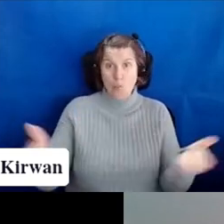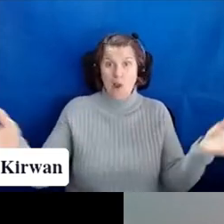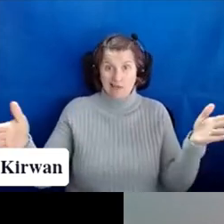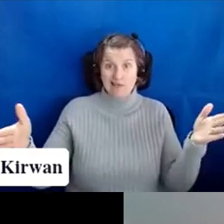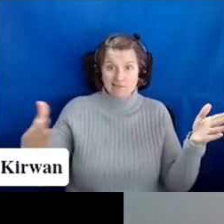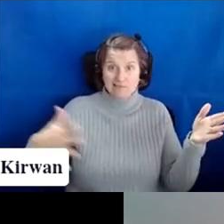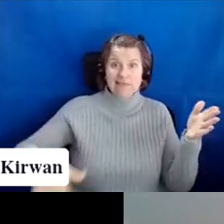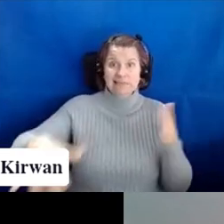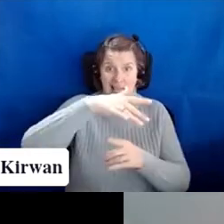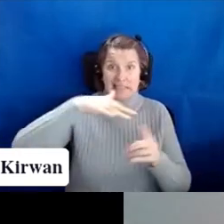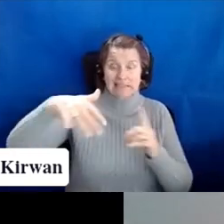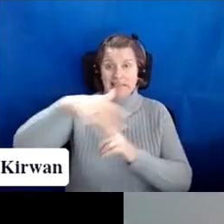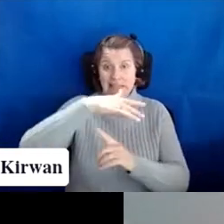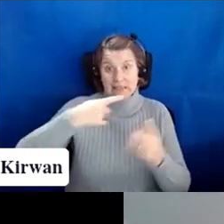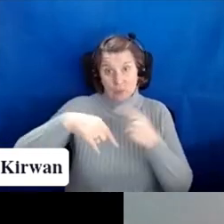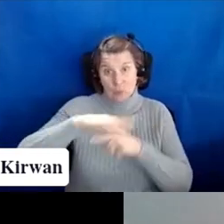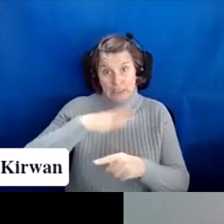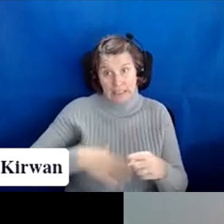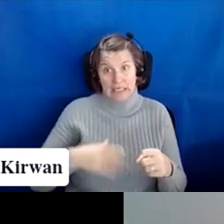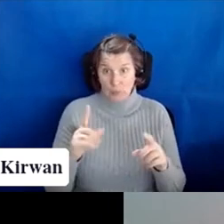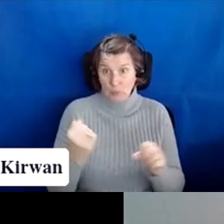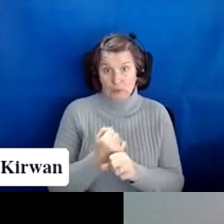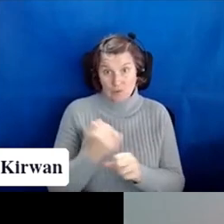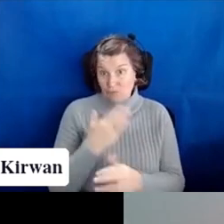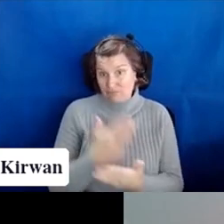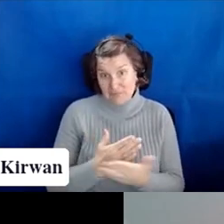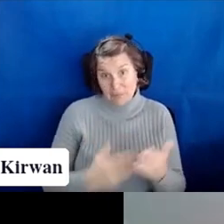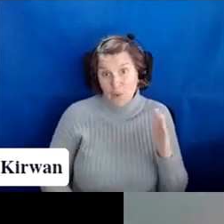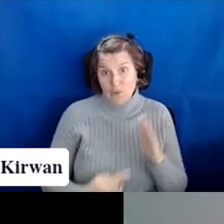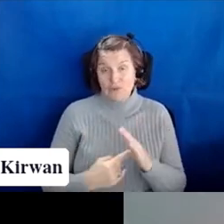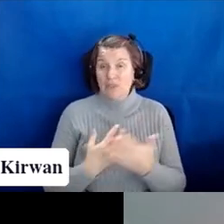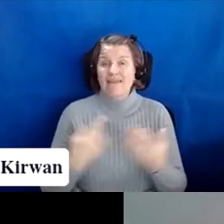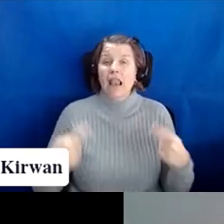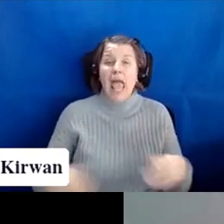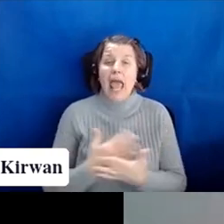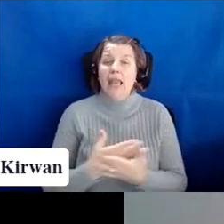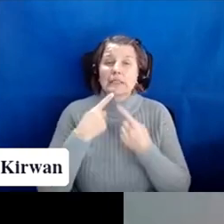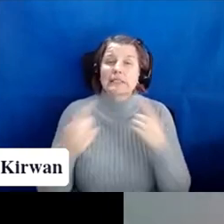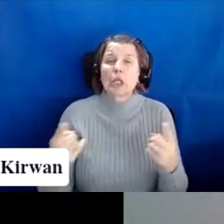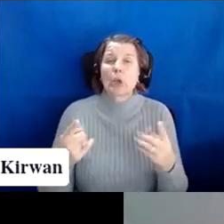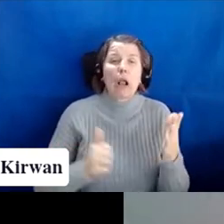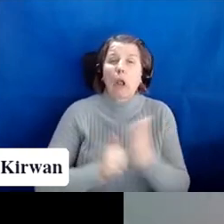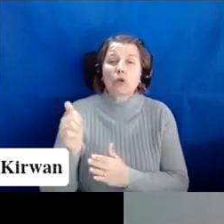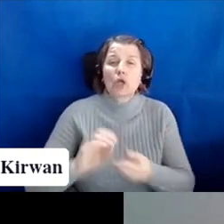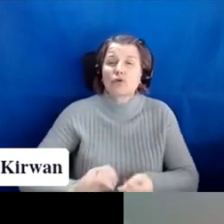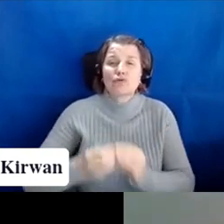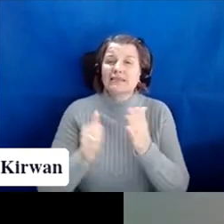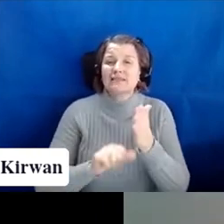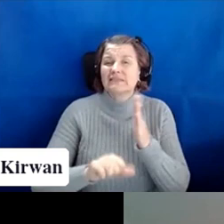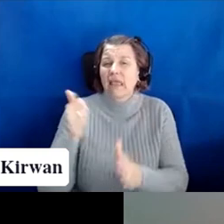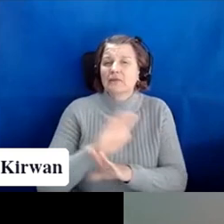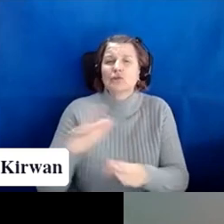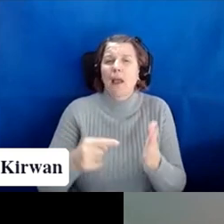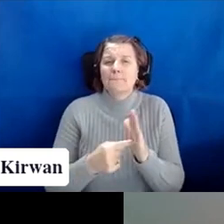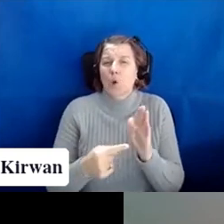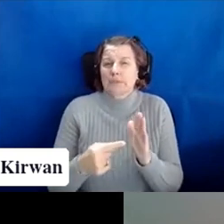We really do need what we do. It is important, and never let anyone tell you that culture and creative skills is not important